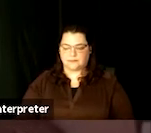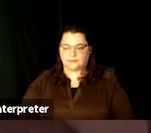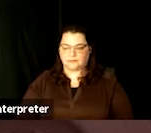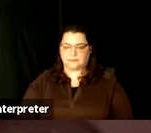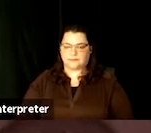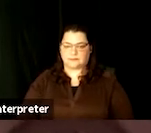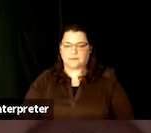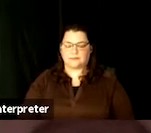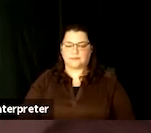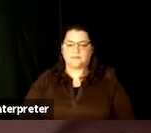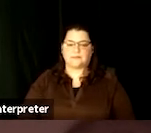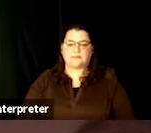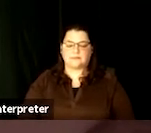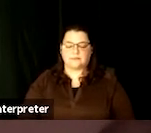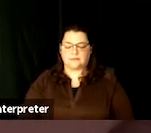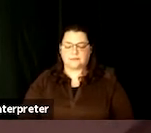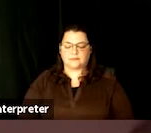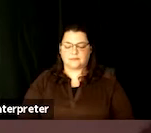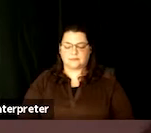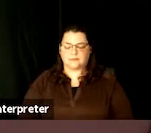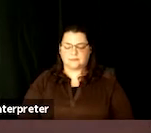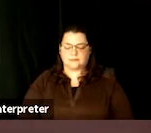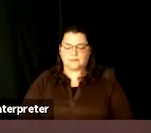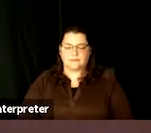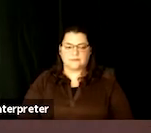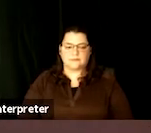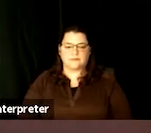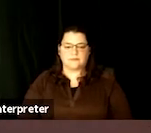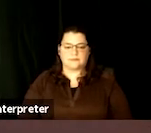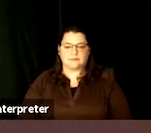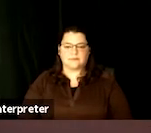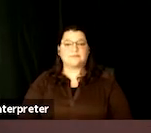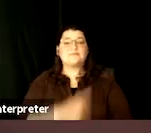The Lord be with you. And also with you. Let us pray.